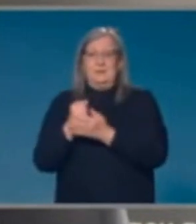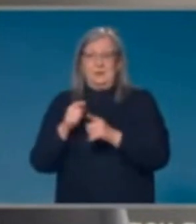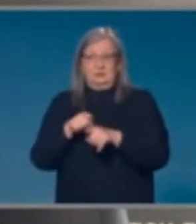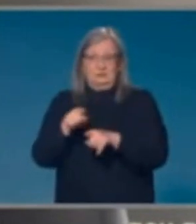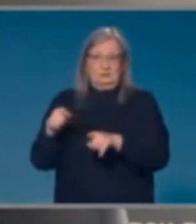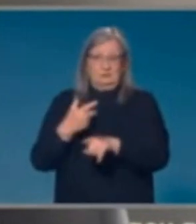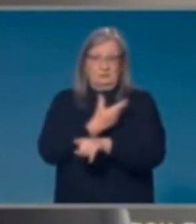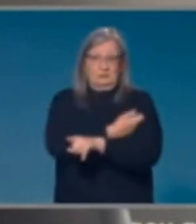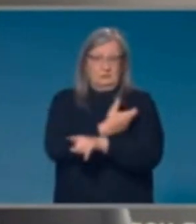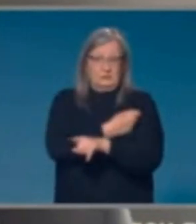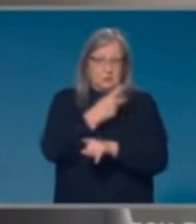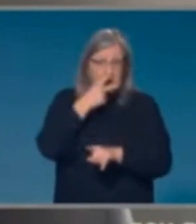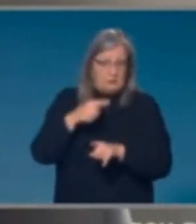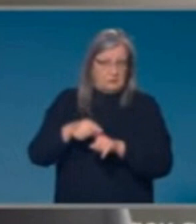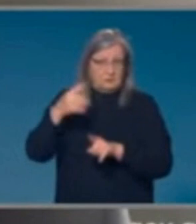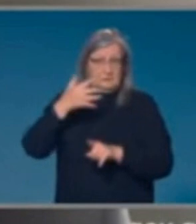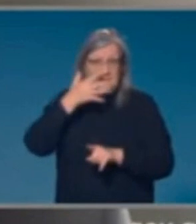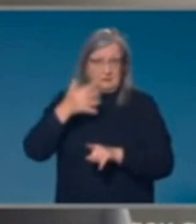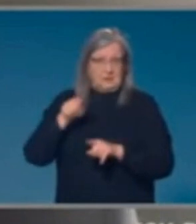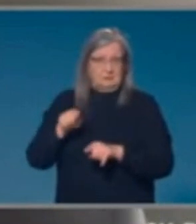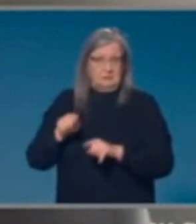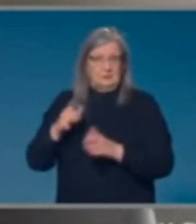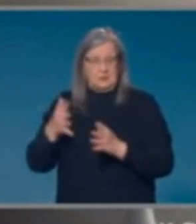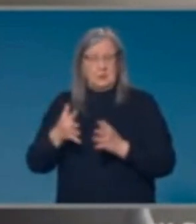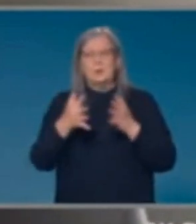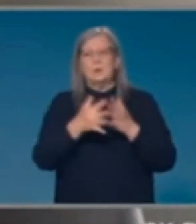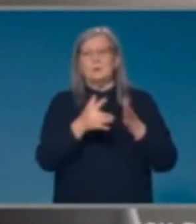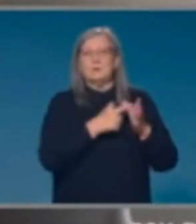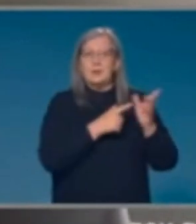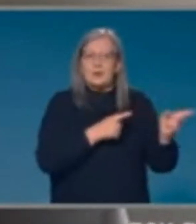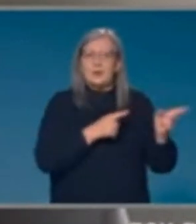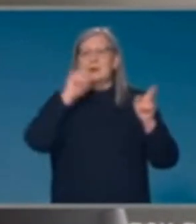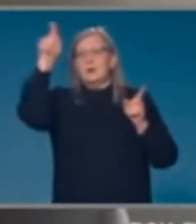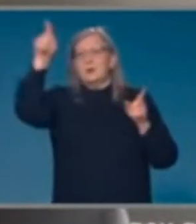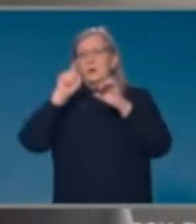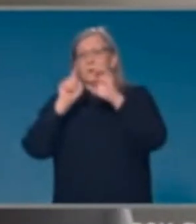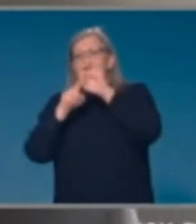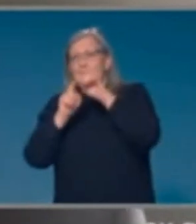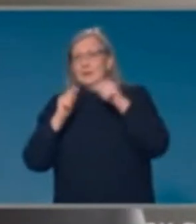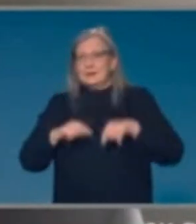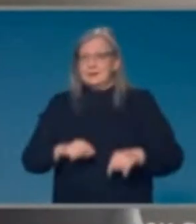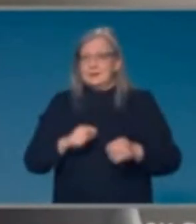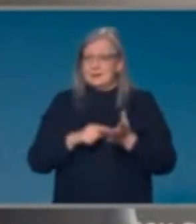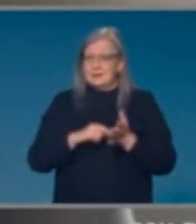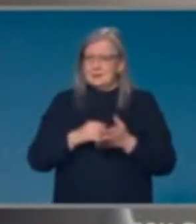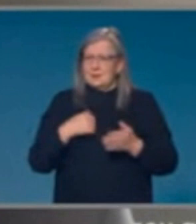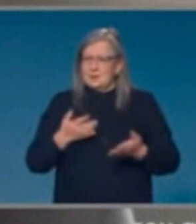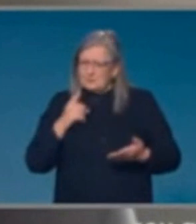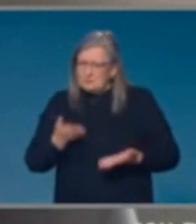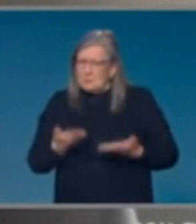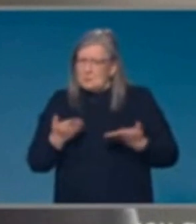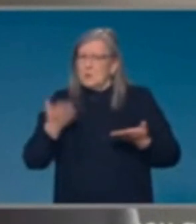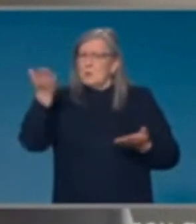WA, Queensland, Tasmania, we're keen to get those rates lifted. What's the point in all of